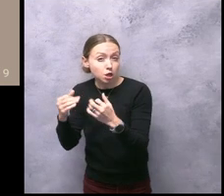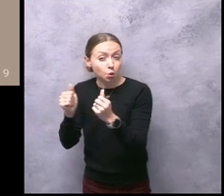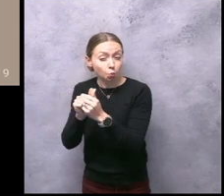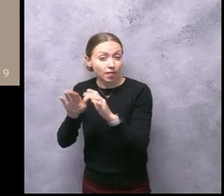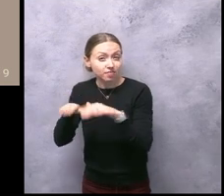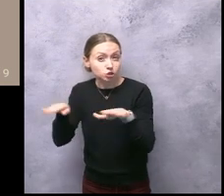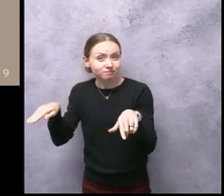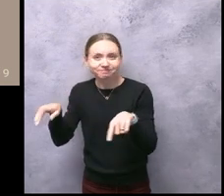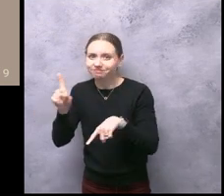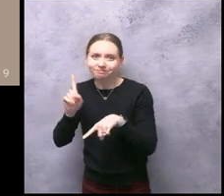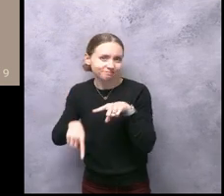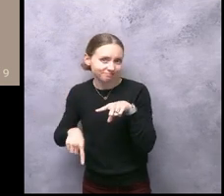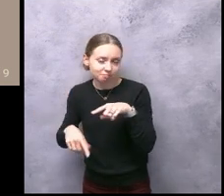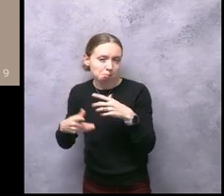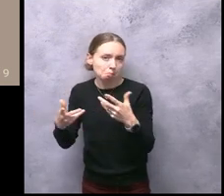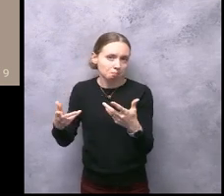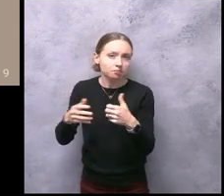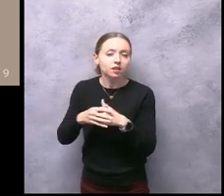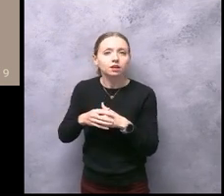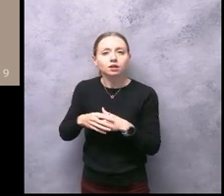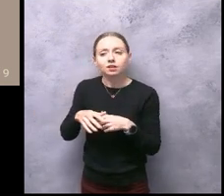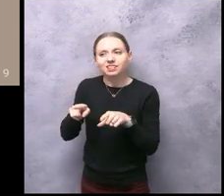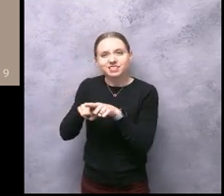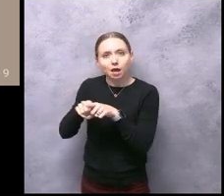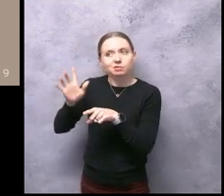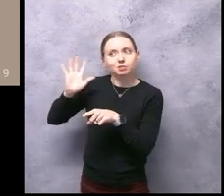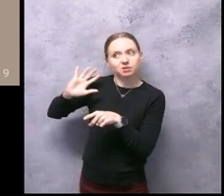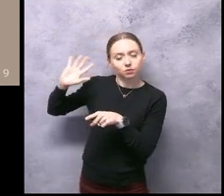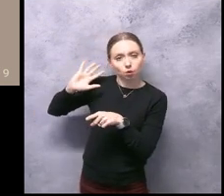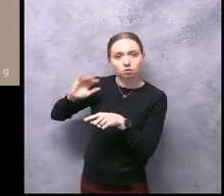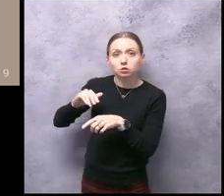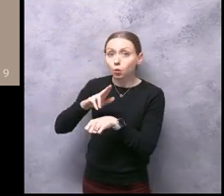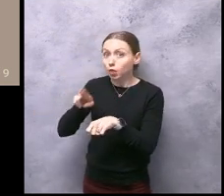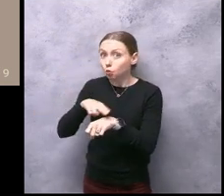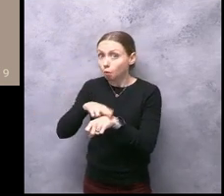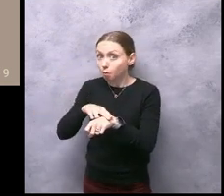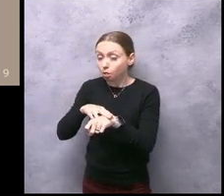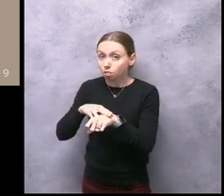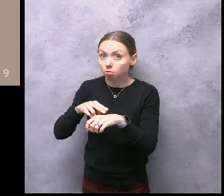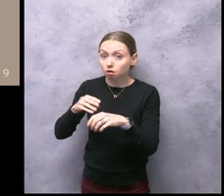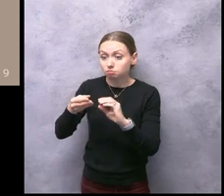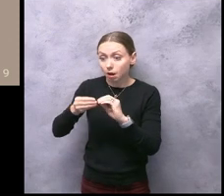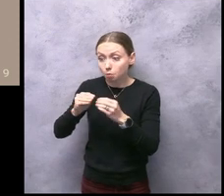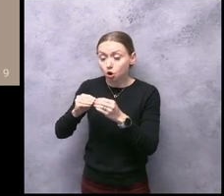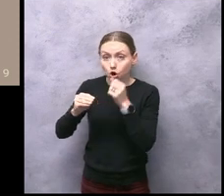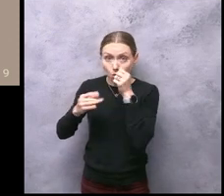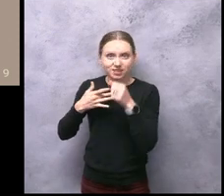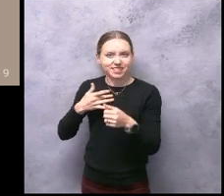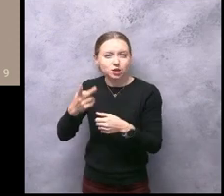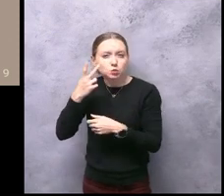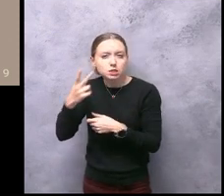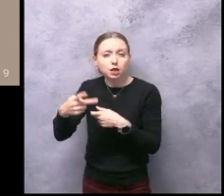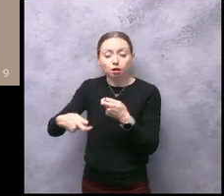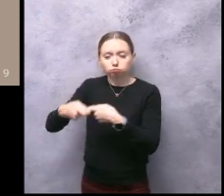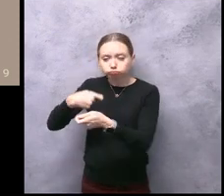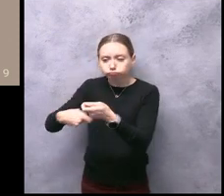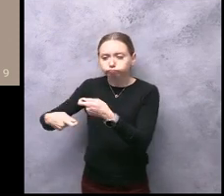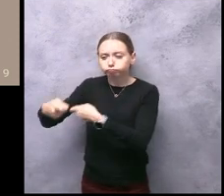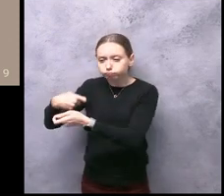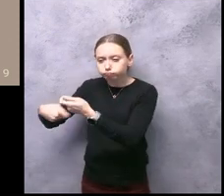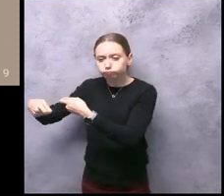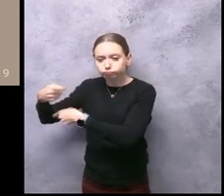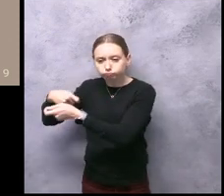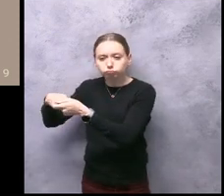children like they have in the past. So the normal amount of regeneration that we see in established